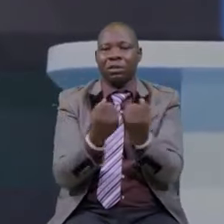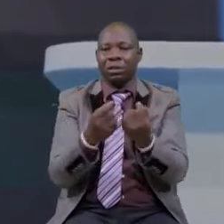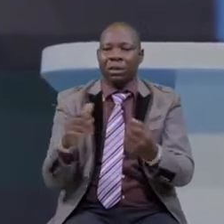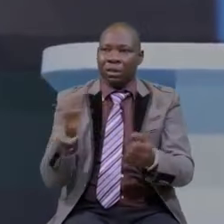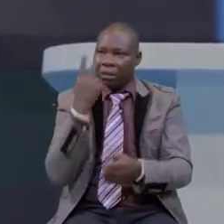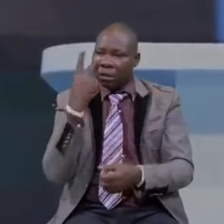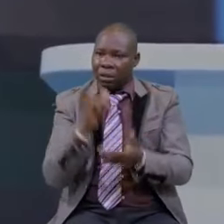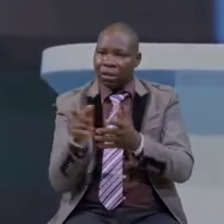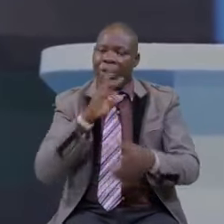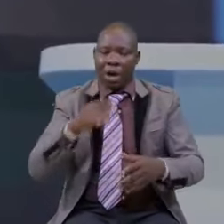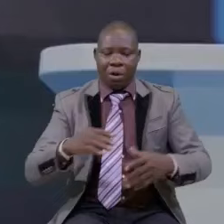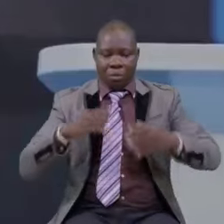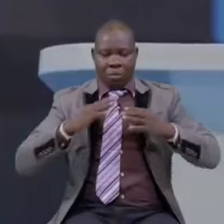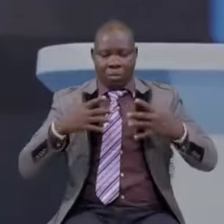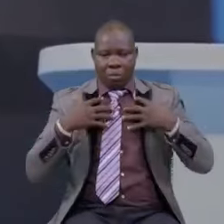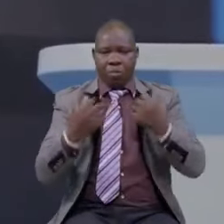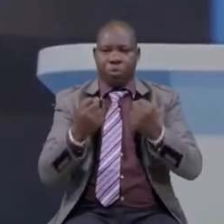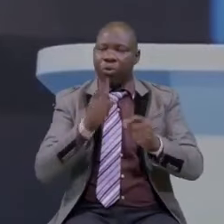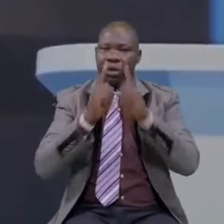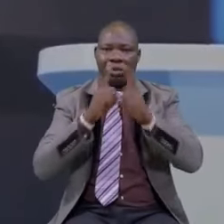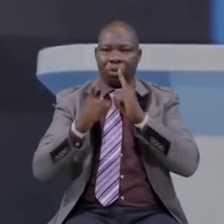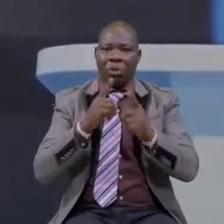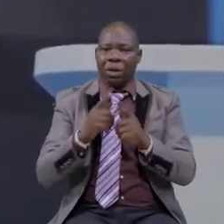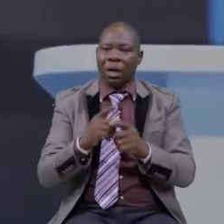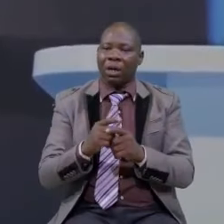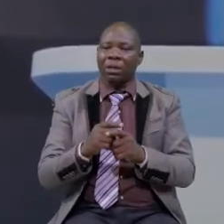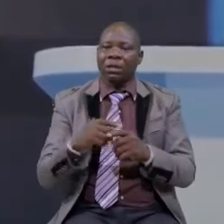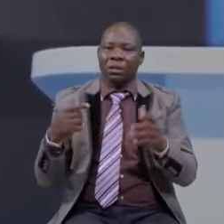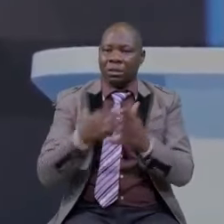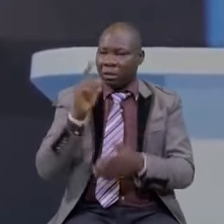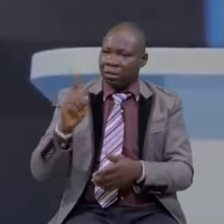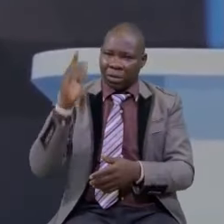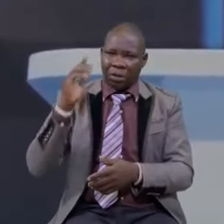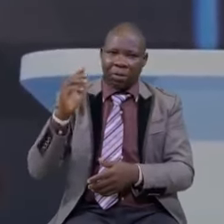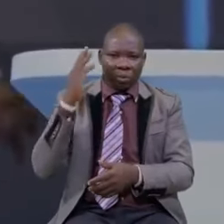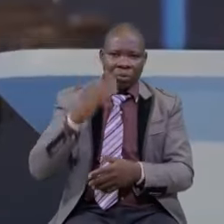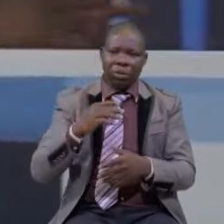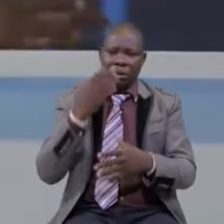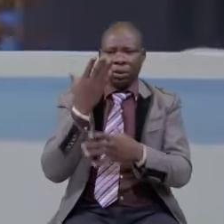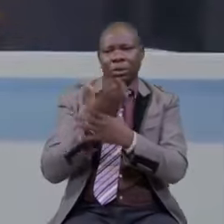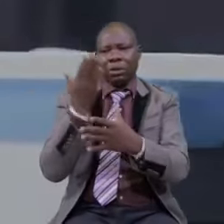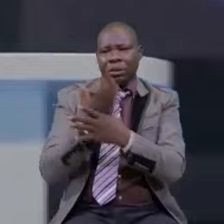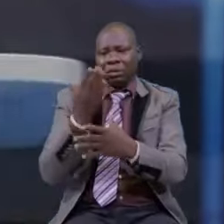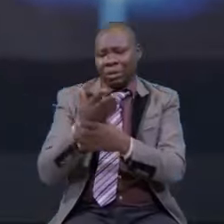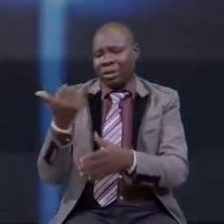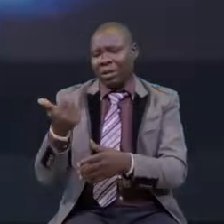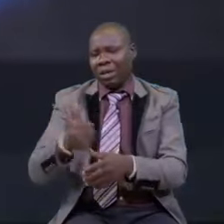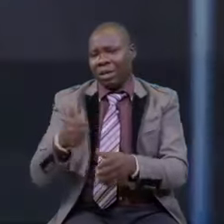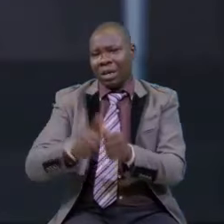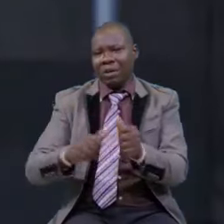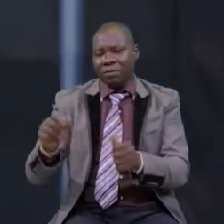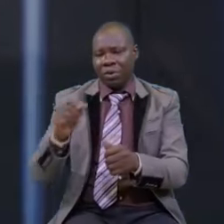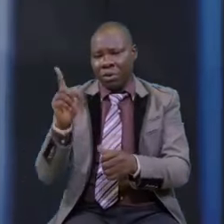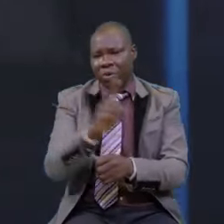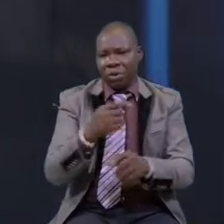are bold, you are talking. And they say, this one is going to, you know, distract everybody from the way we want them